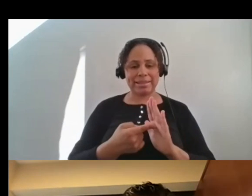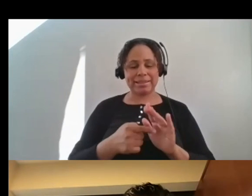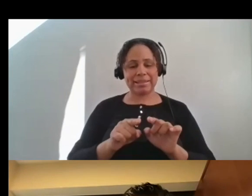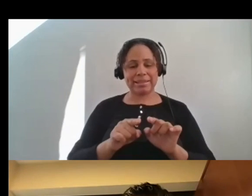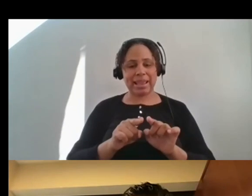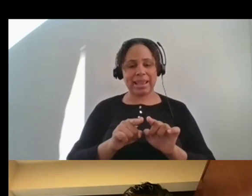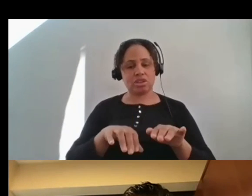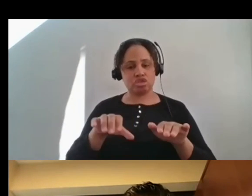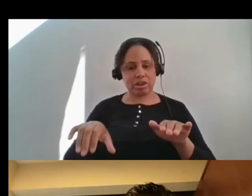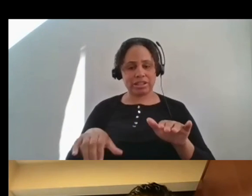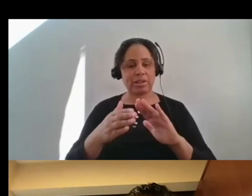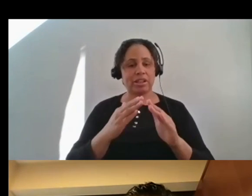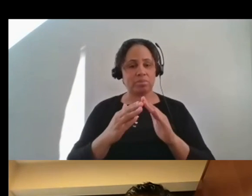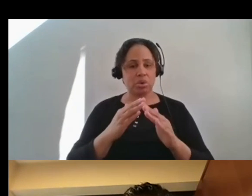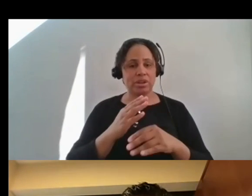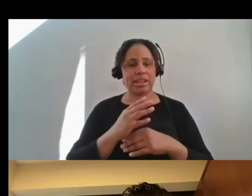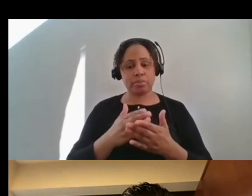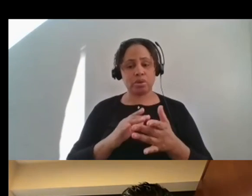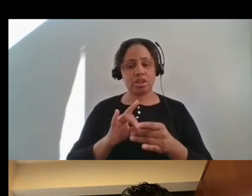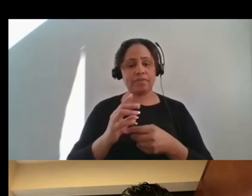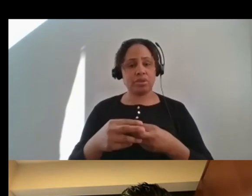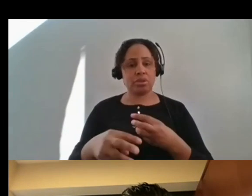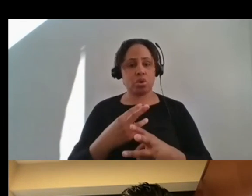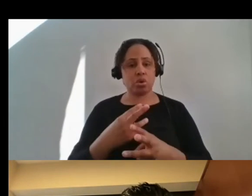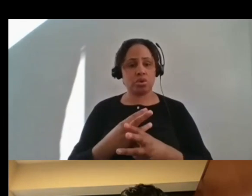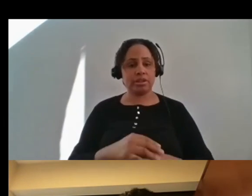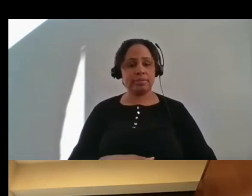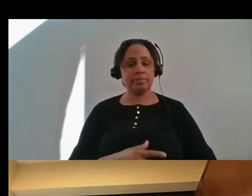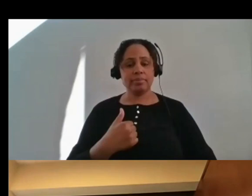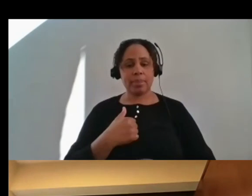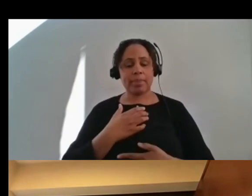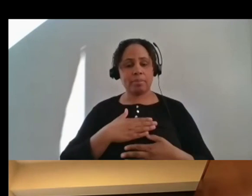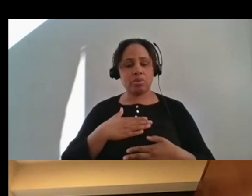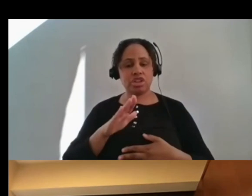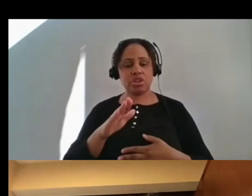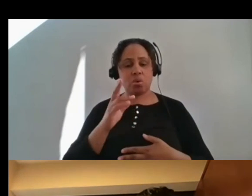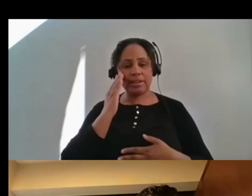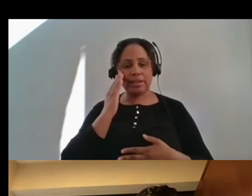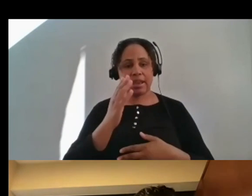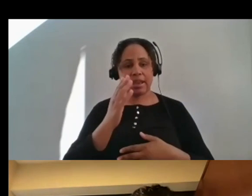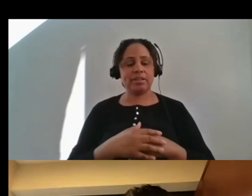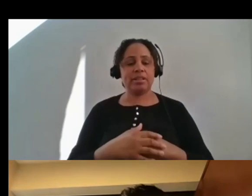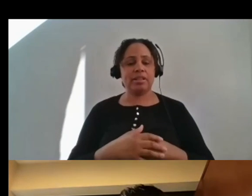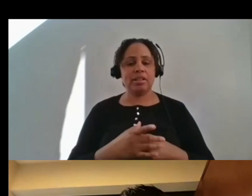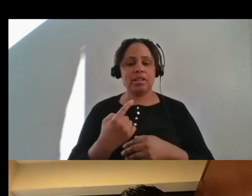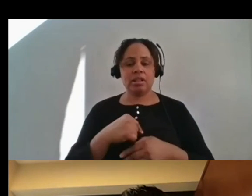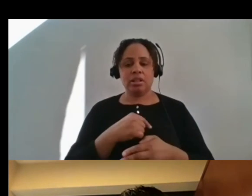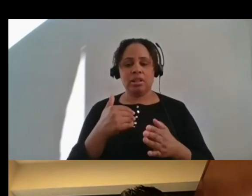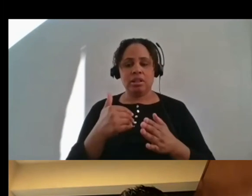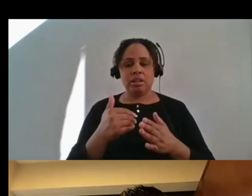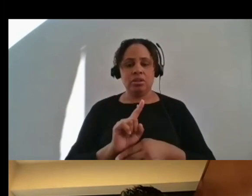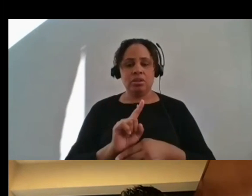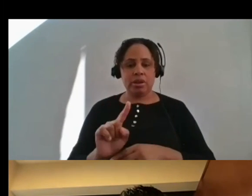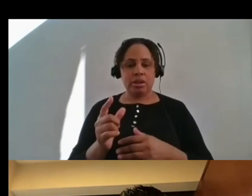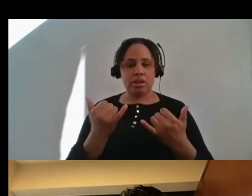community in much of the world. I appreciate that insight. And so, we are getting close to 1 o'clock at the moment,